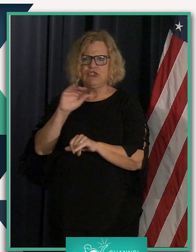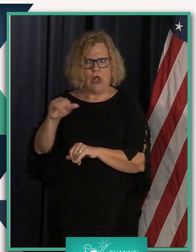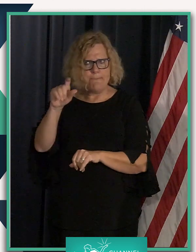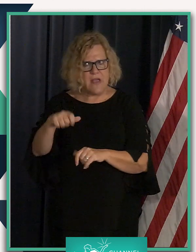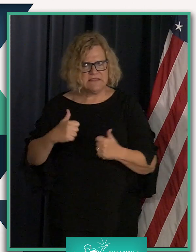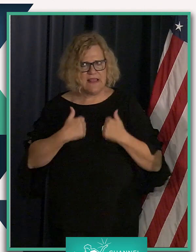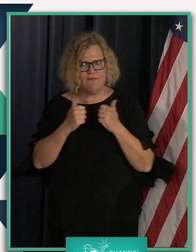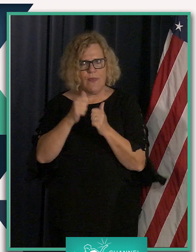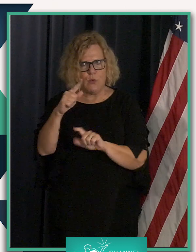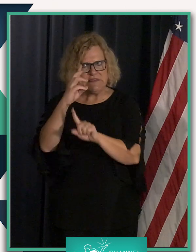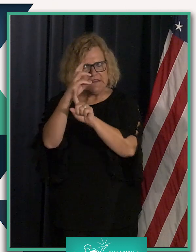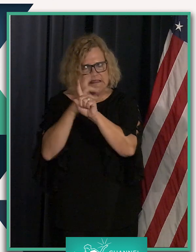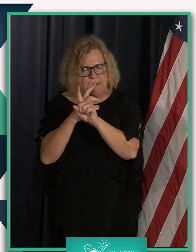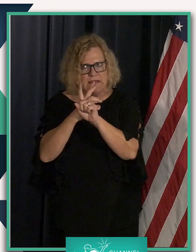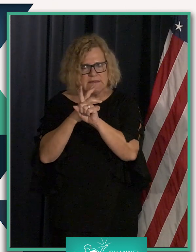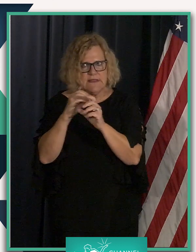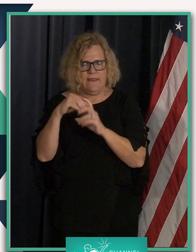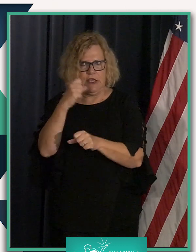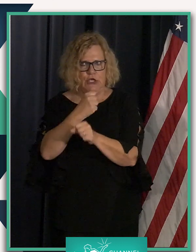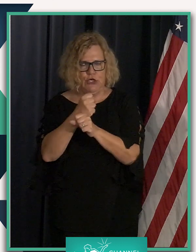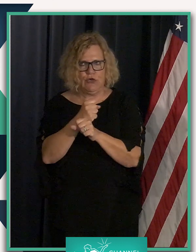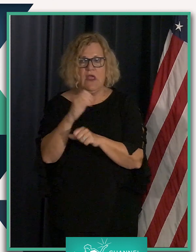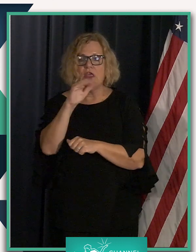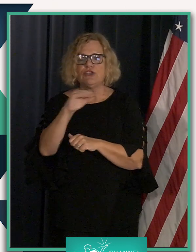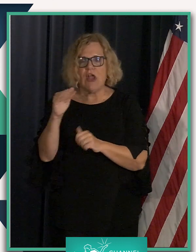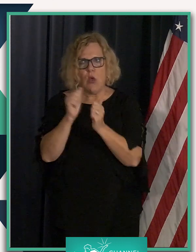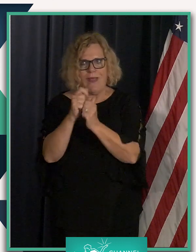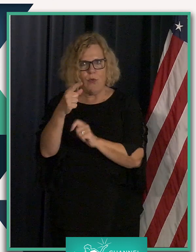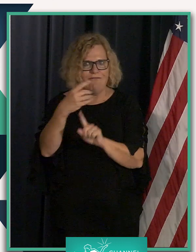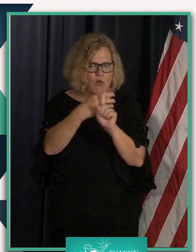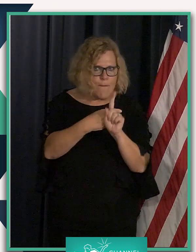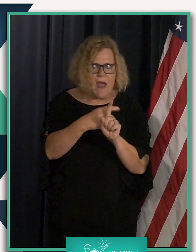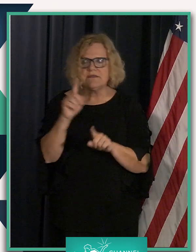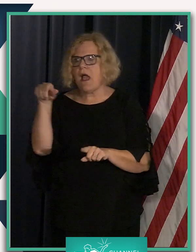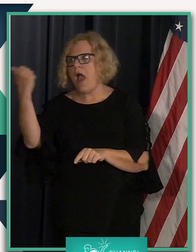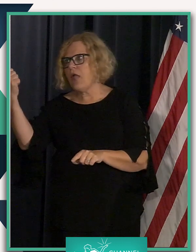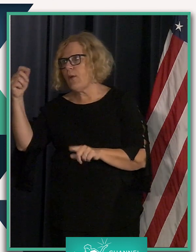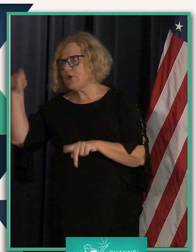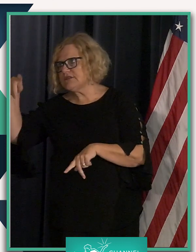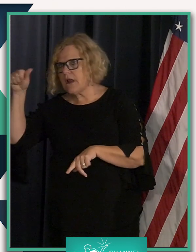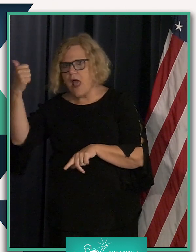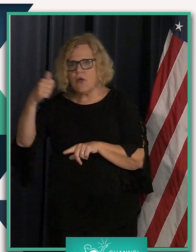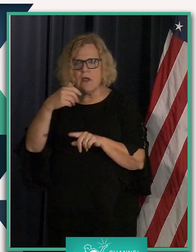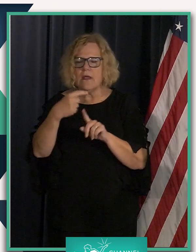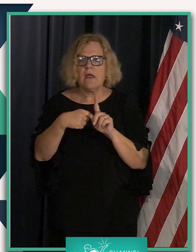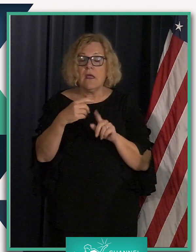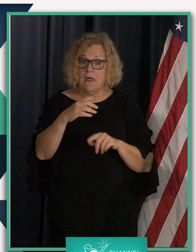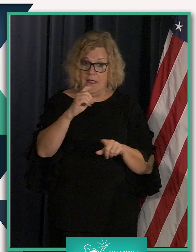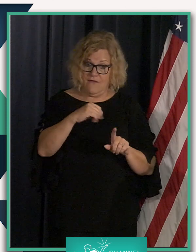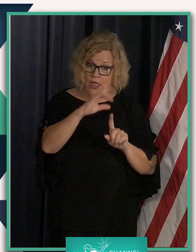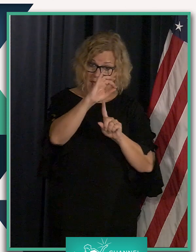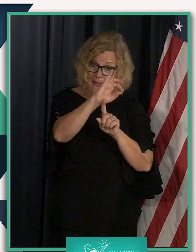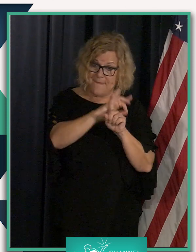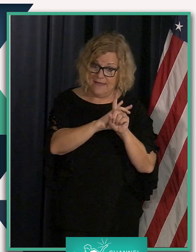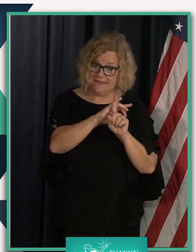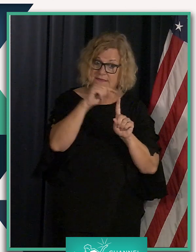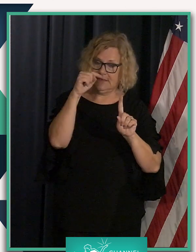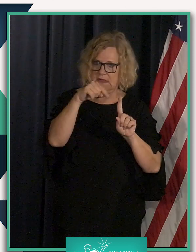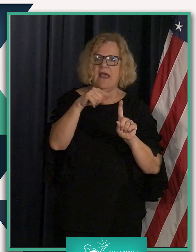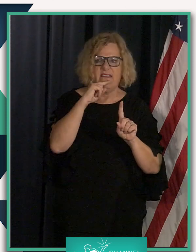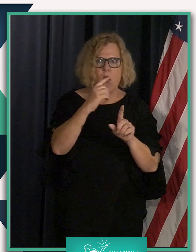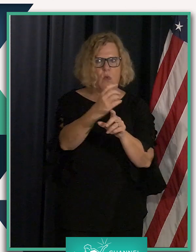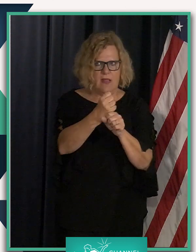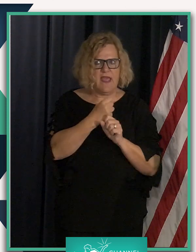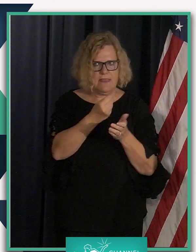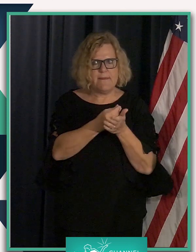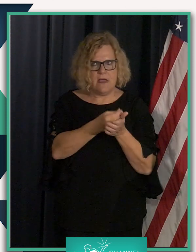with you at least 6 months out of the year. The child's with you for 4 months and with somebody else for 8 months. The person who has them 8 months is the one